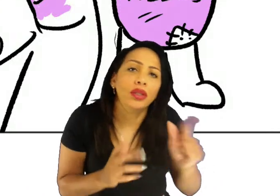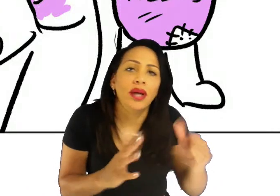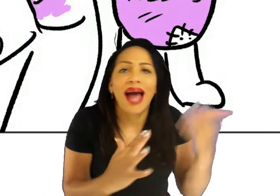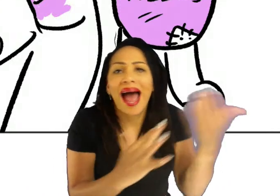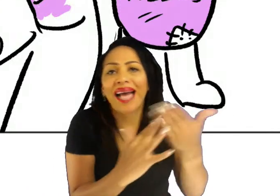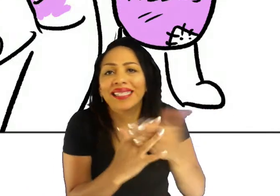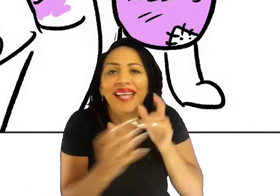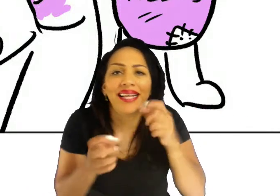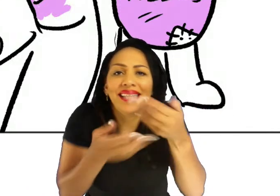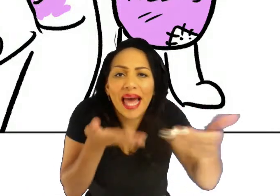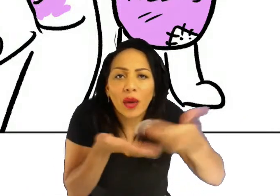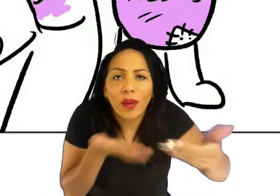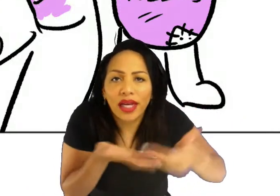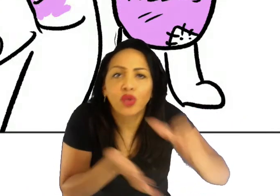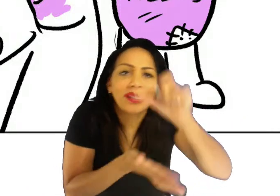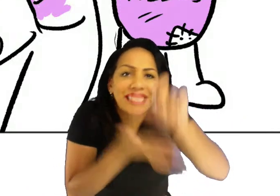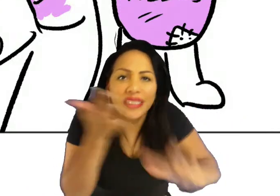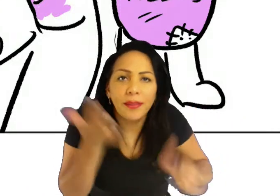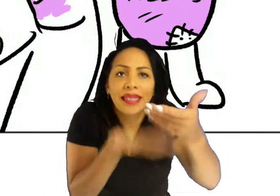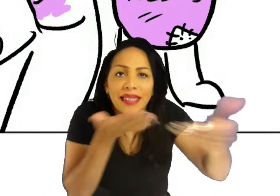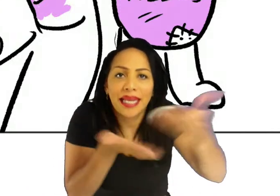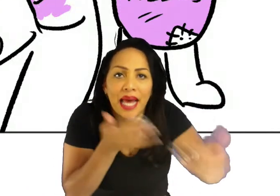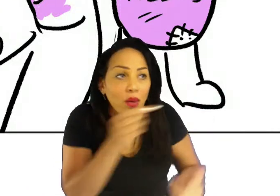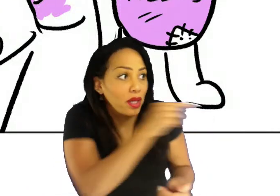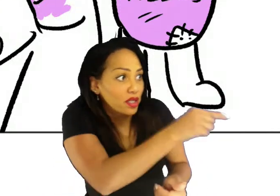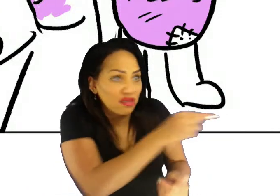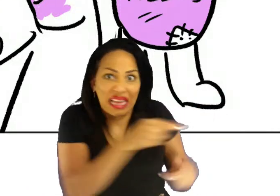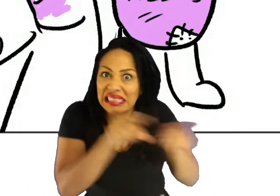was denied the same adjustments.